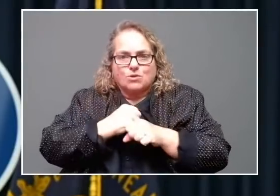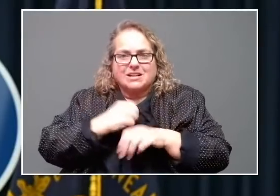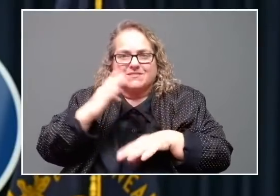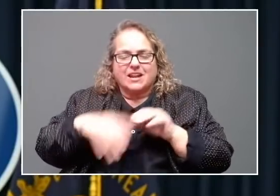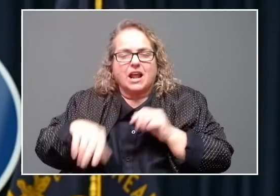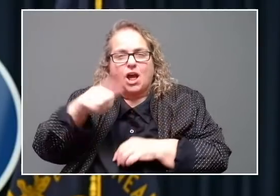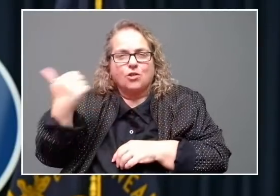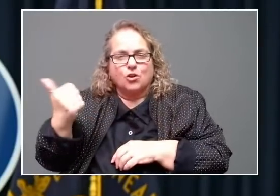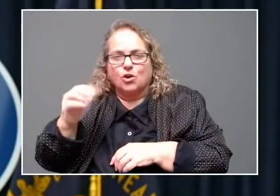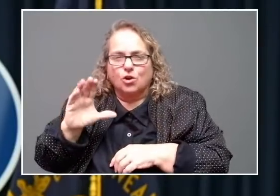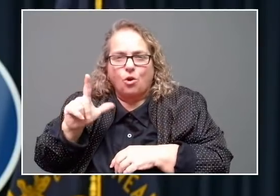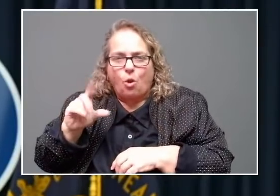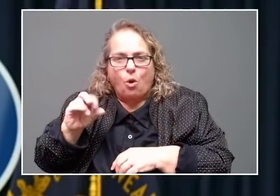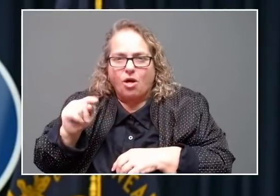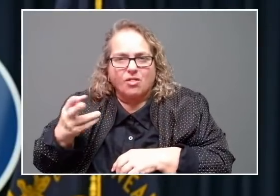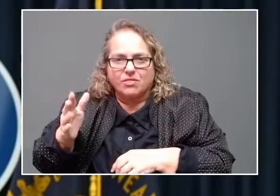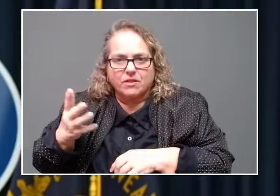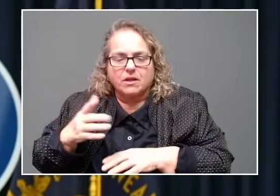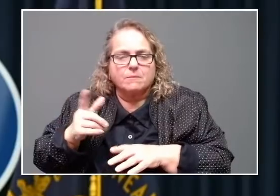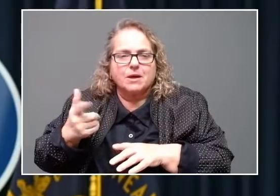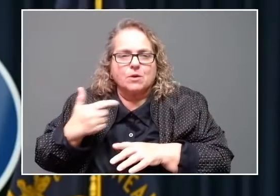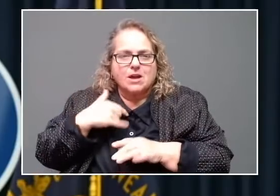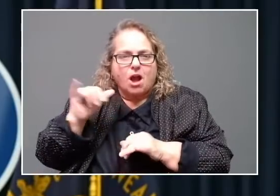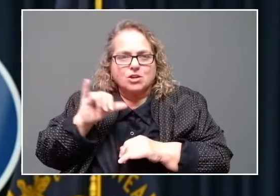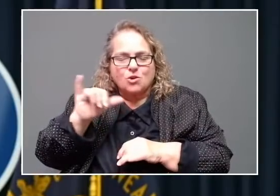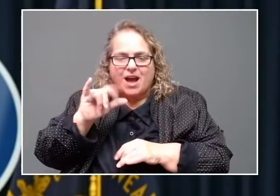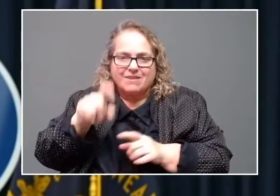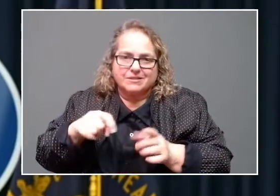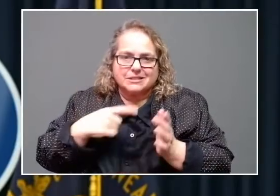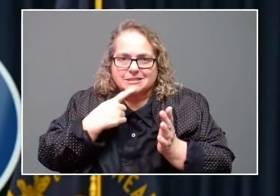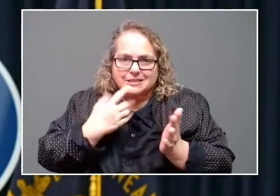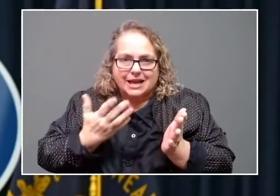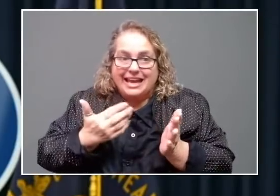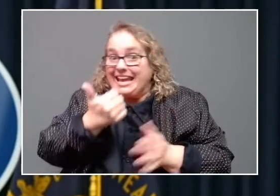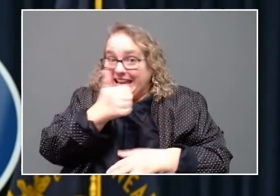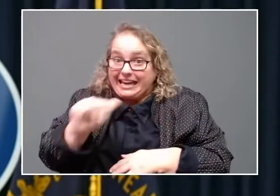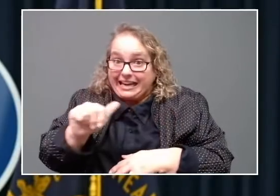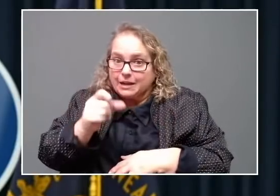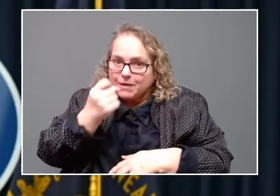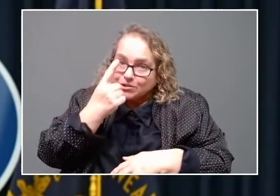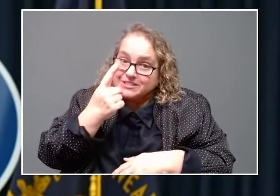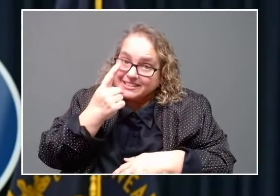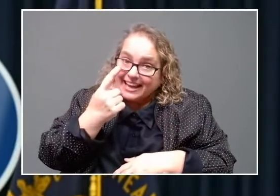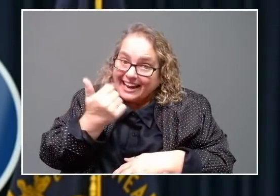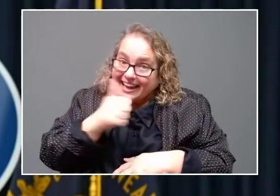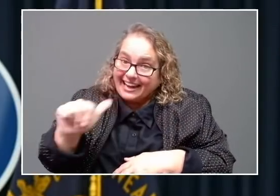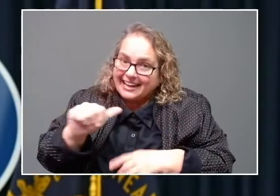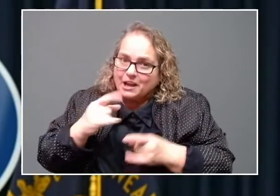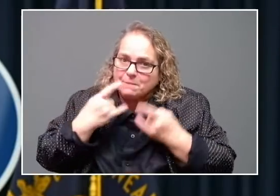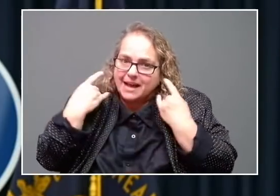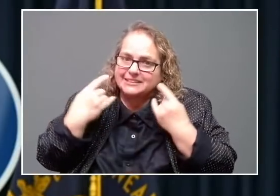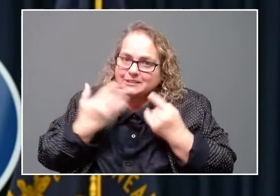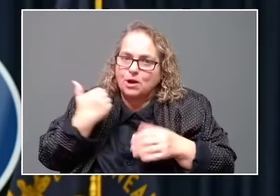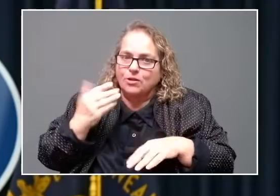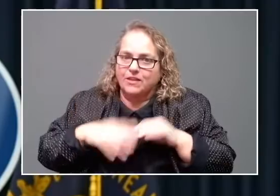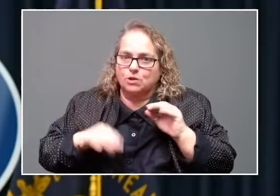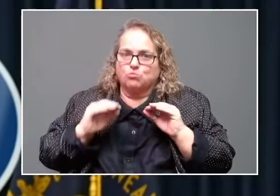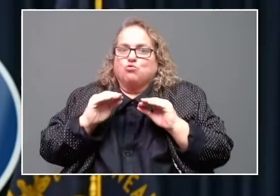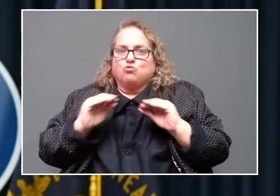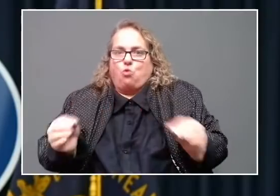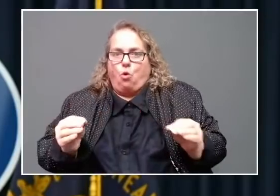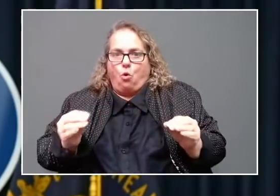But I think we also have to temper that with any mask is better than no mask. And so making sure